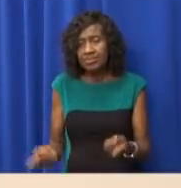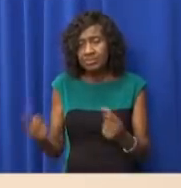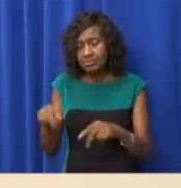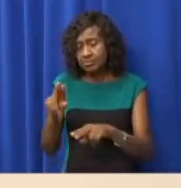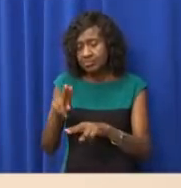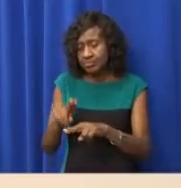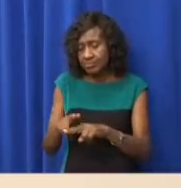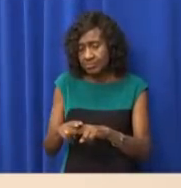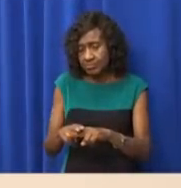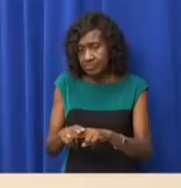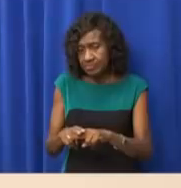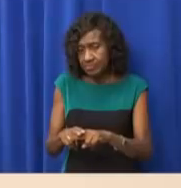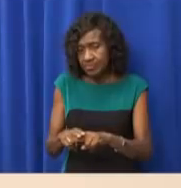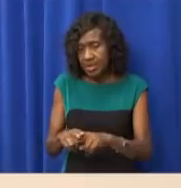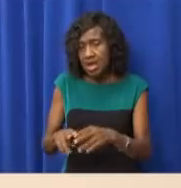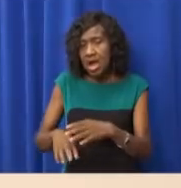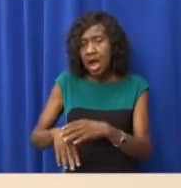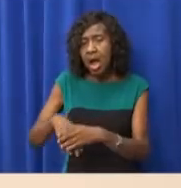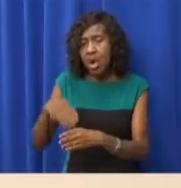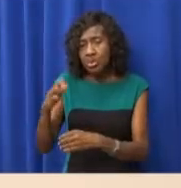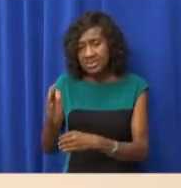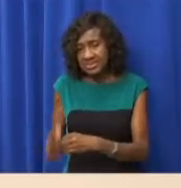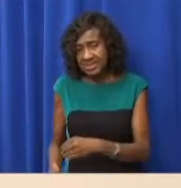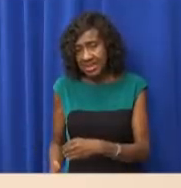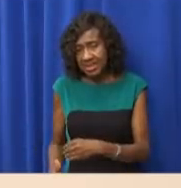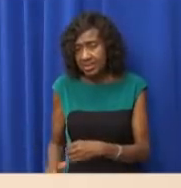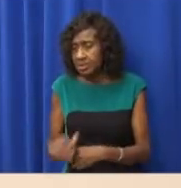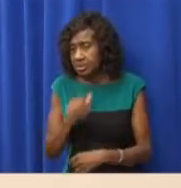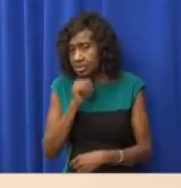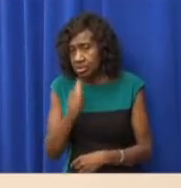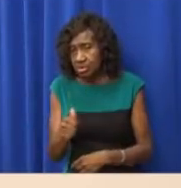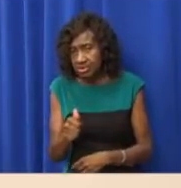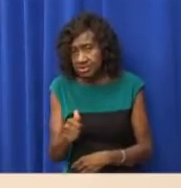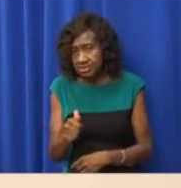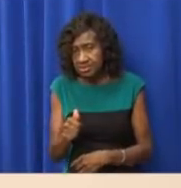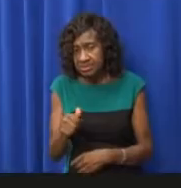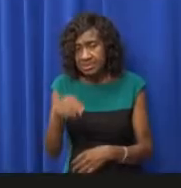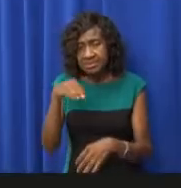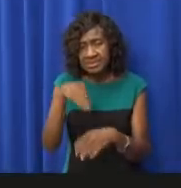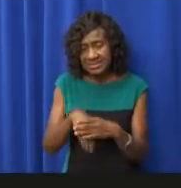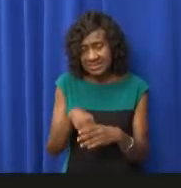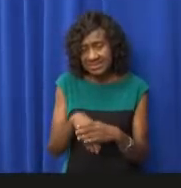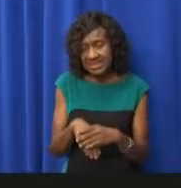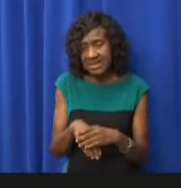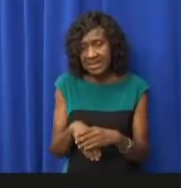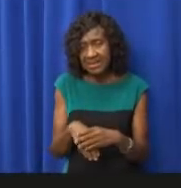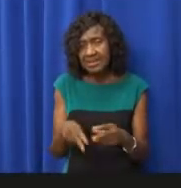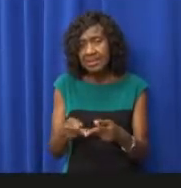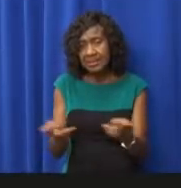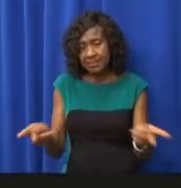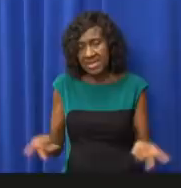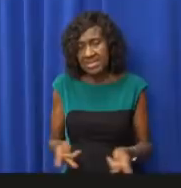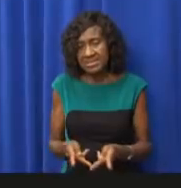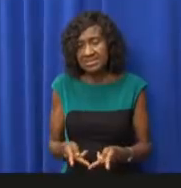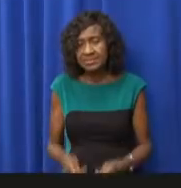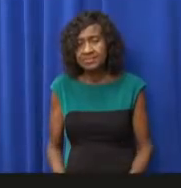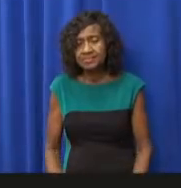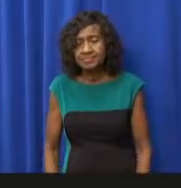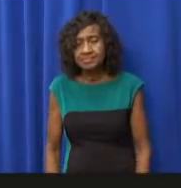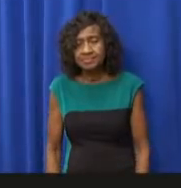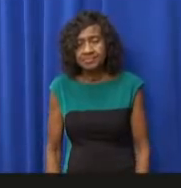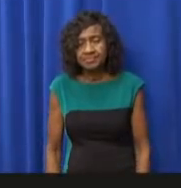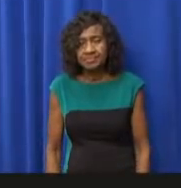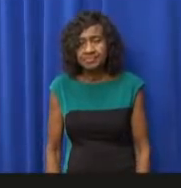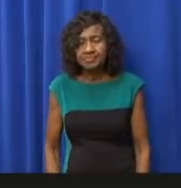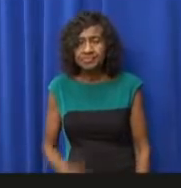outside rather than inside. Thank you. I think that helps. And this next question is for you as well,